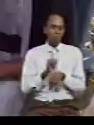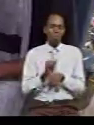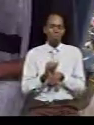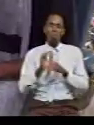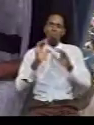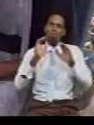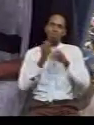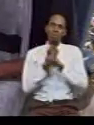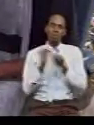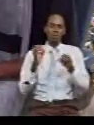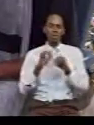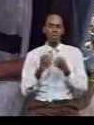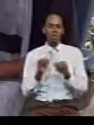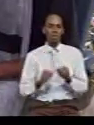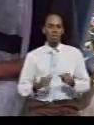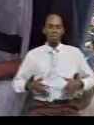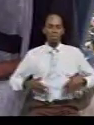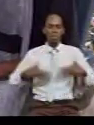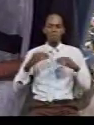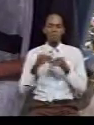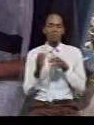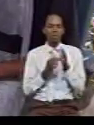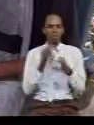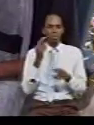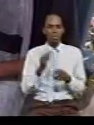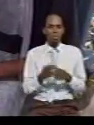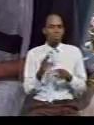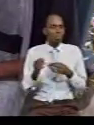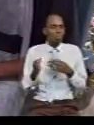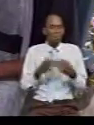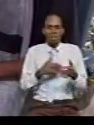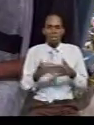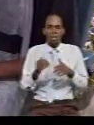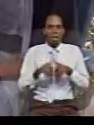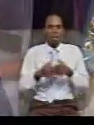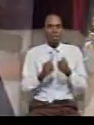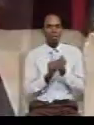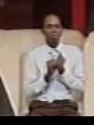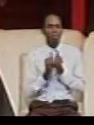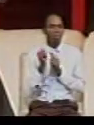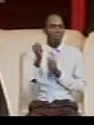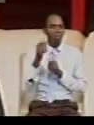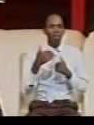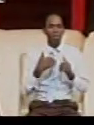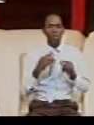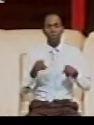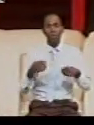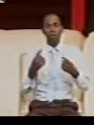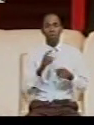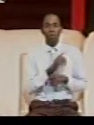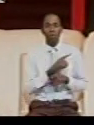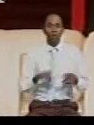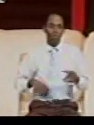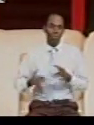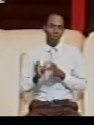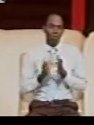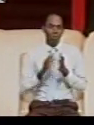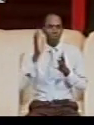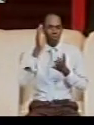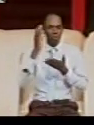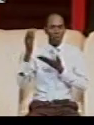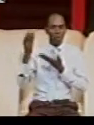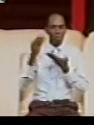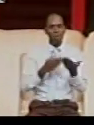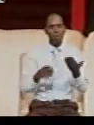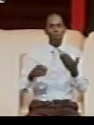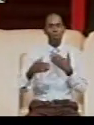every life. No matter how far you've gone, the Lord Jesus will bring you back into that